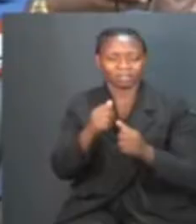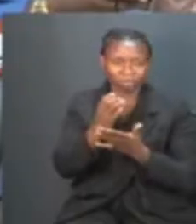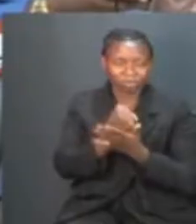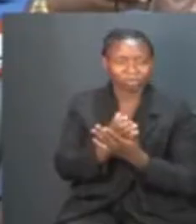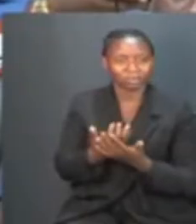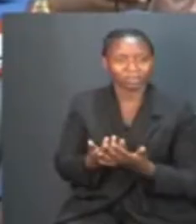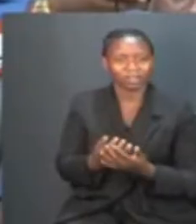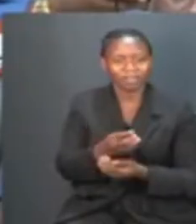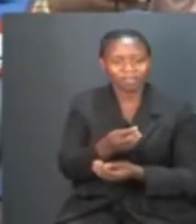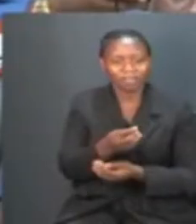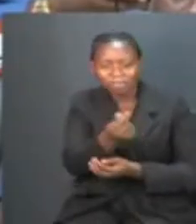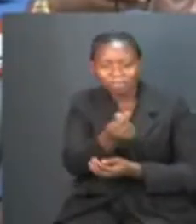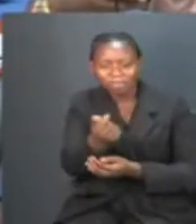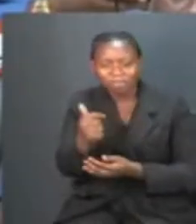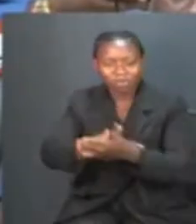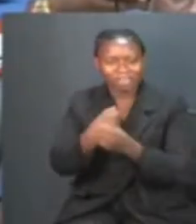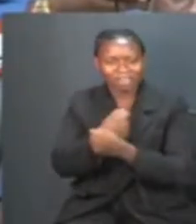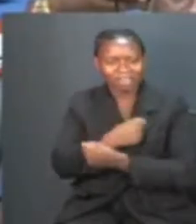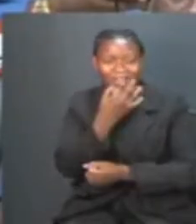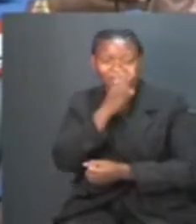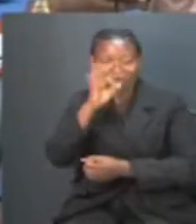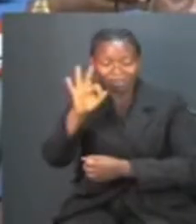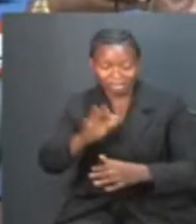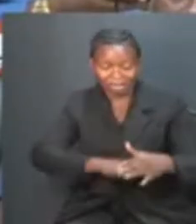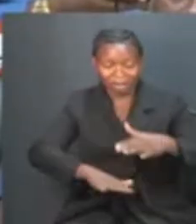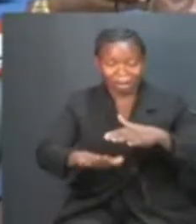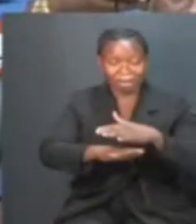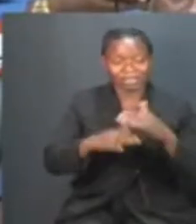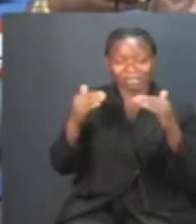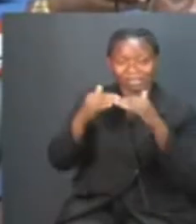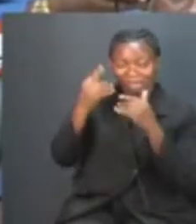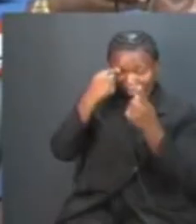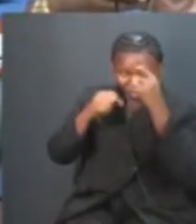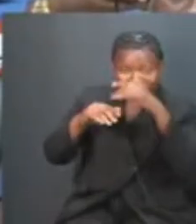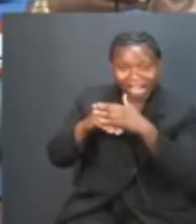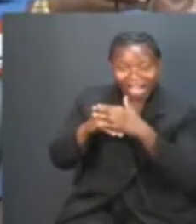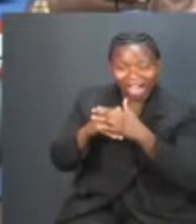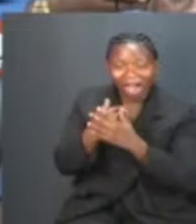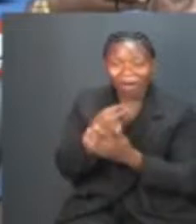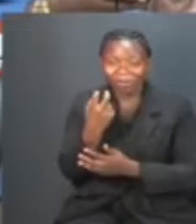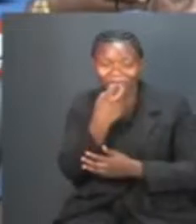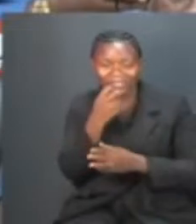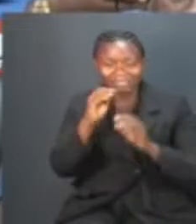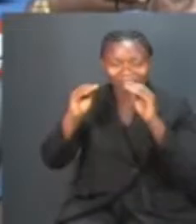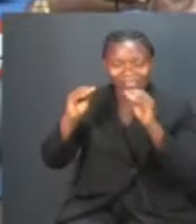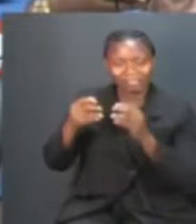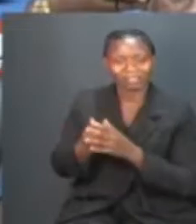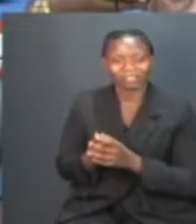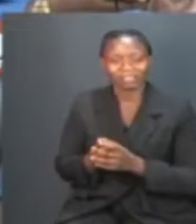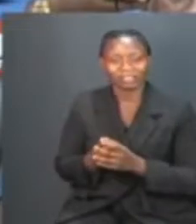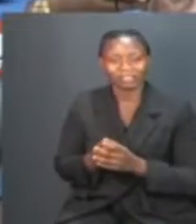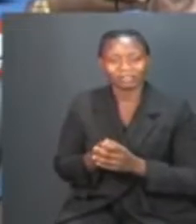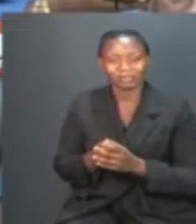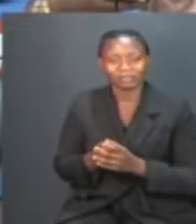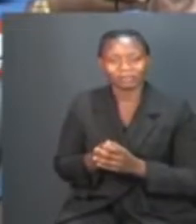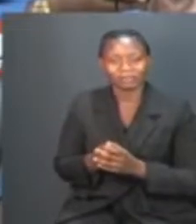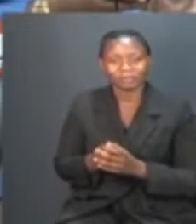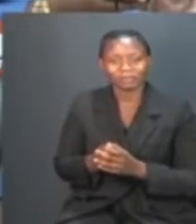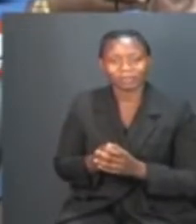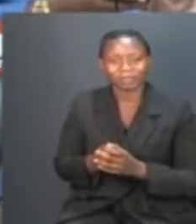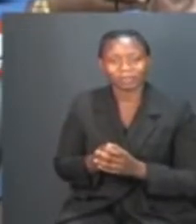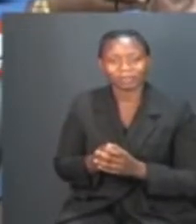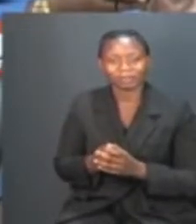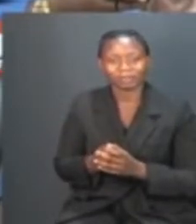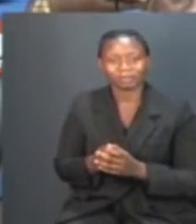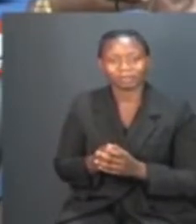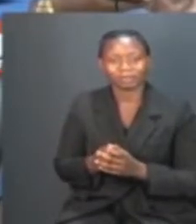few Ghanaians get to love French at the basic level because of even how it is taught and the mode that even the instruction that